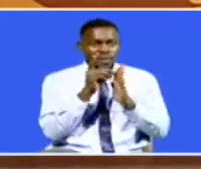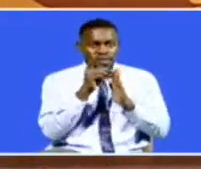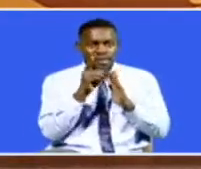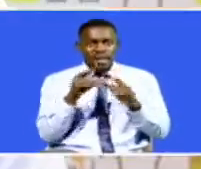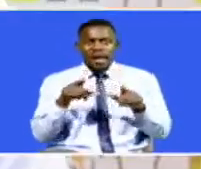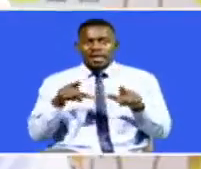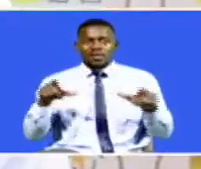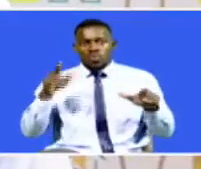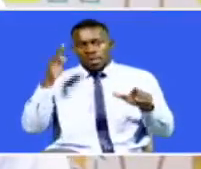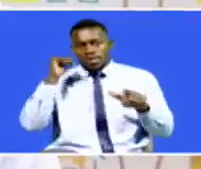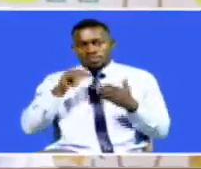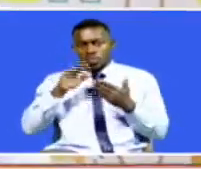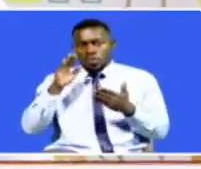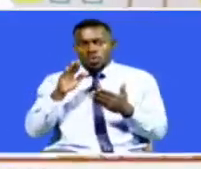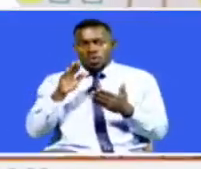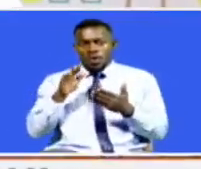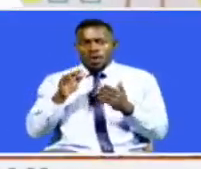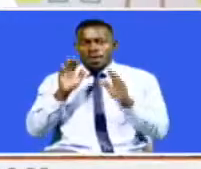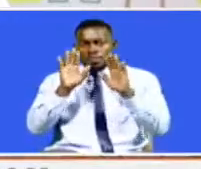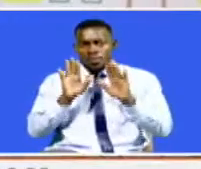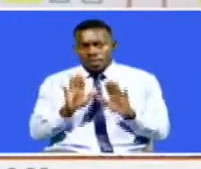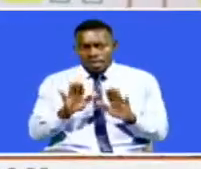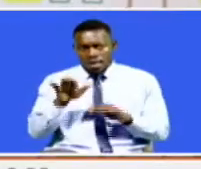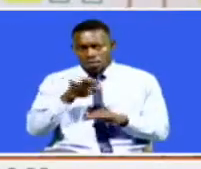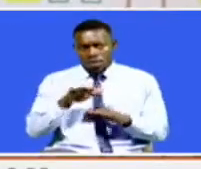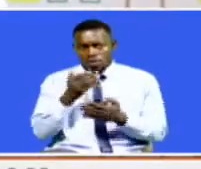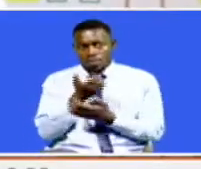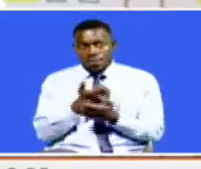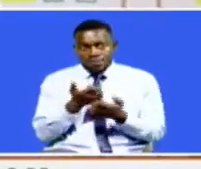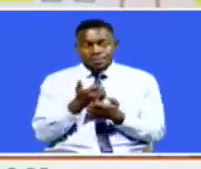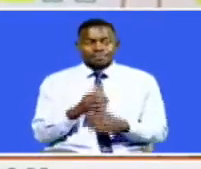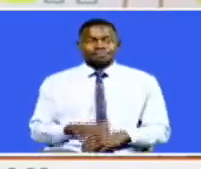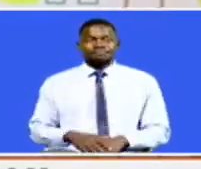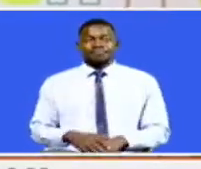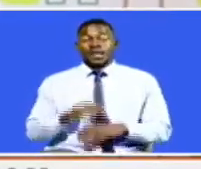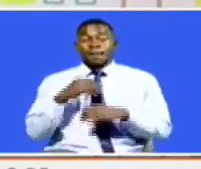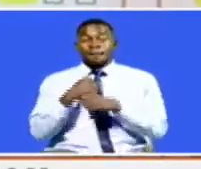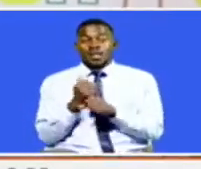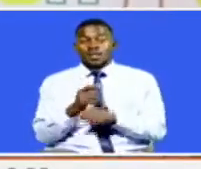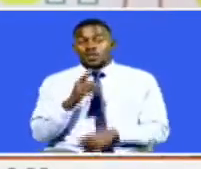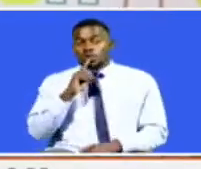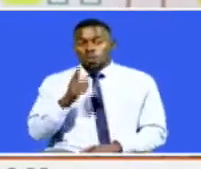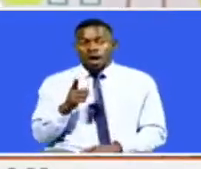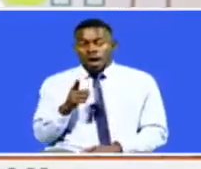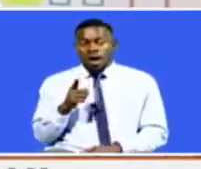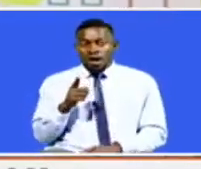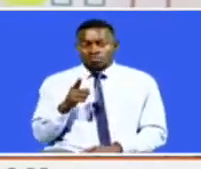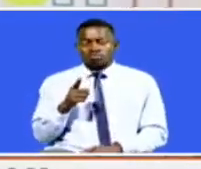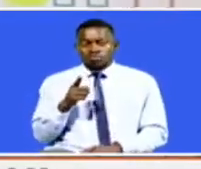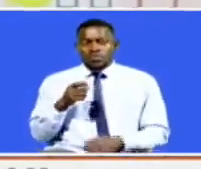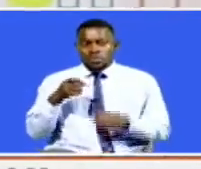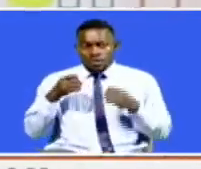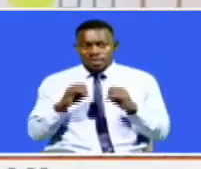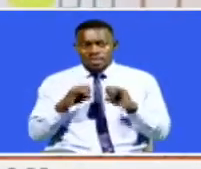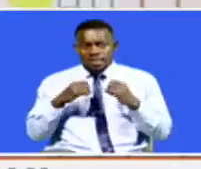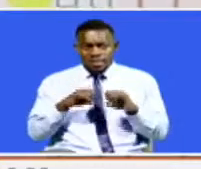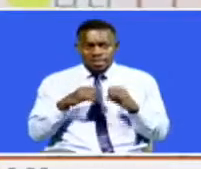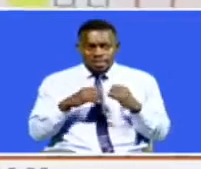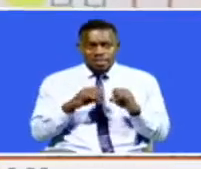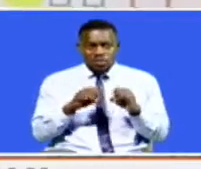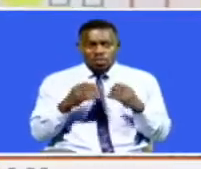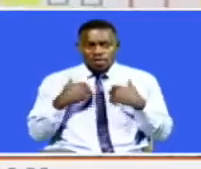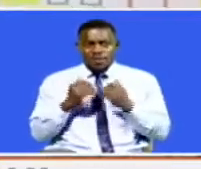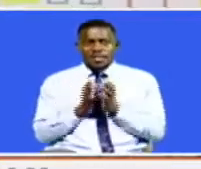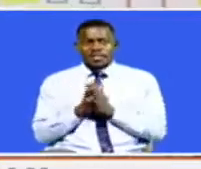uchumi. So make sure that you're investing as a youth this month of December. Don't just go in those clubs and make sure that